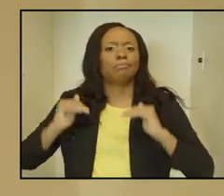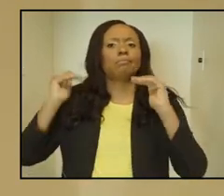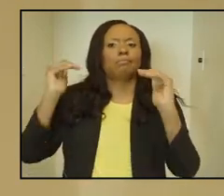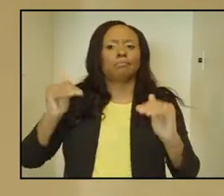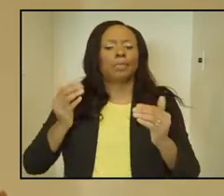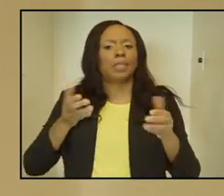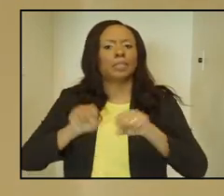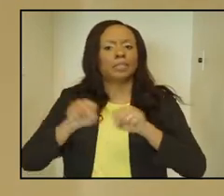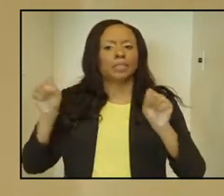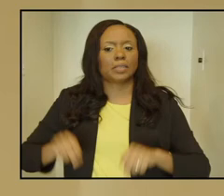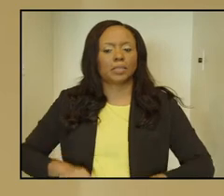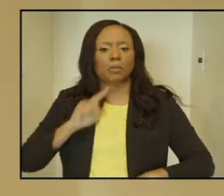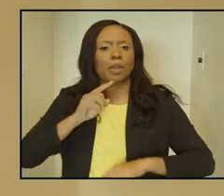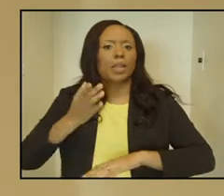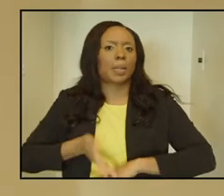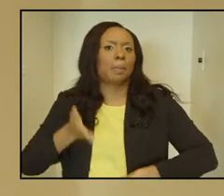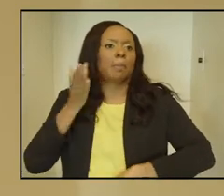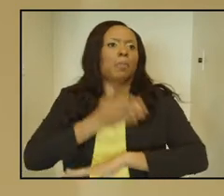overall service delivery.